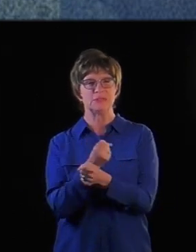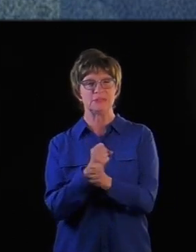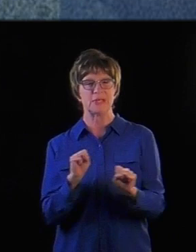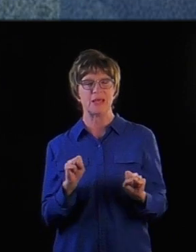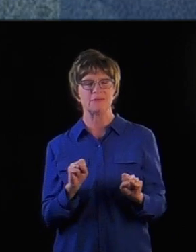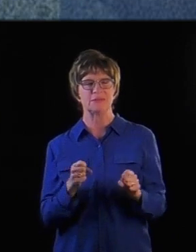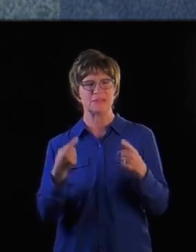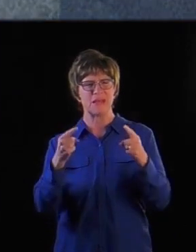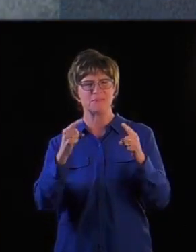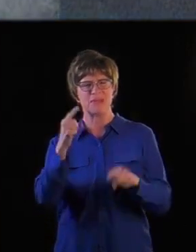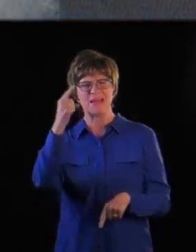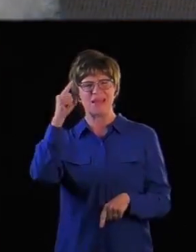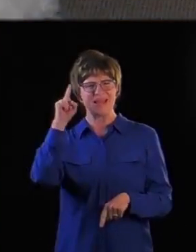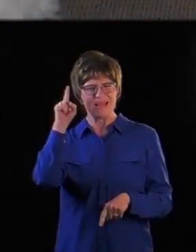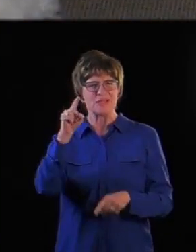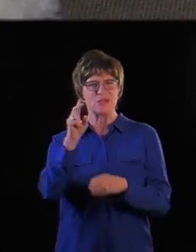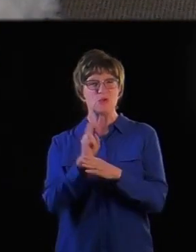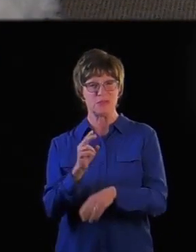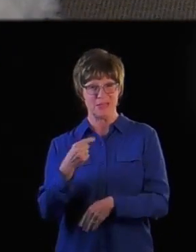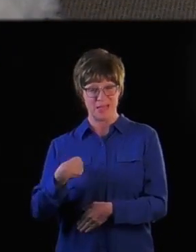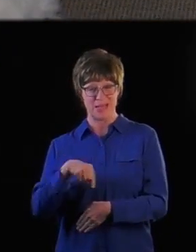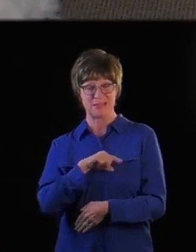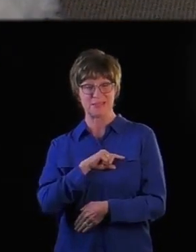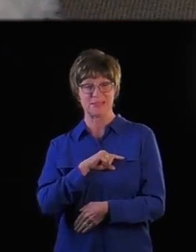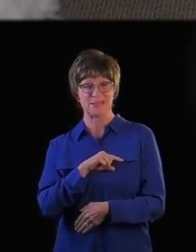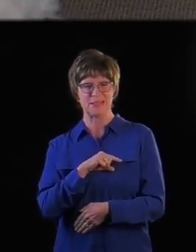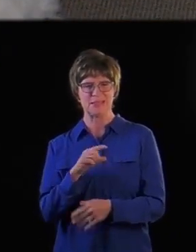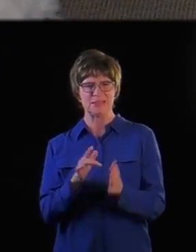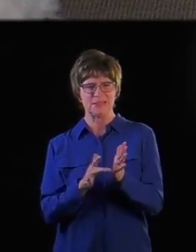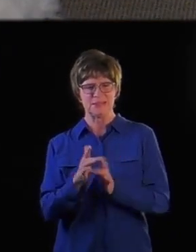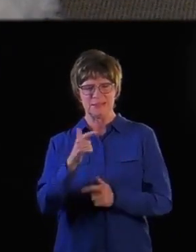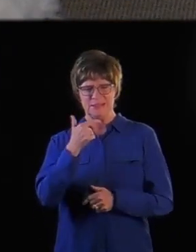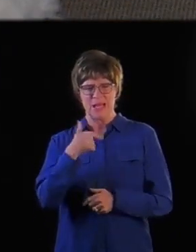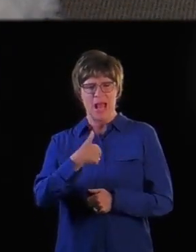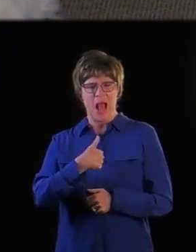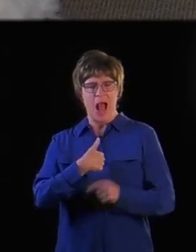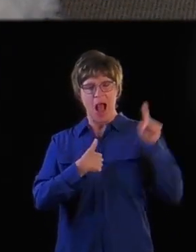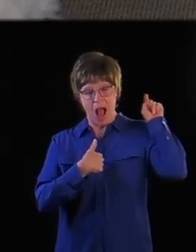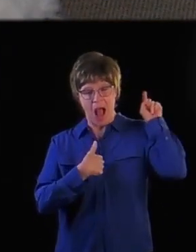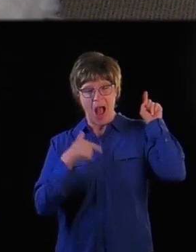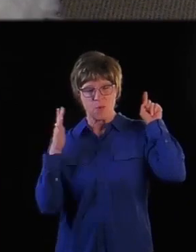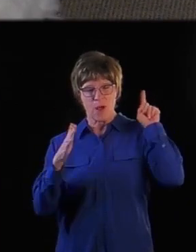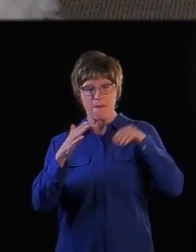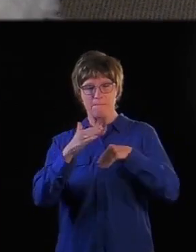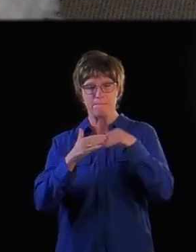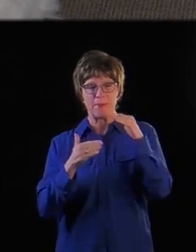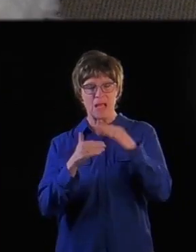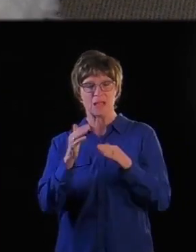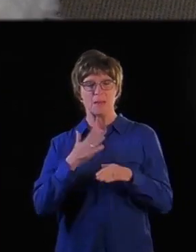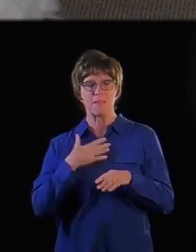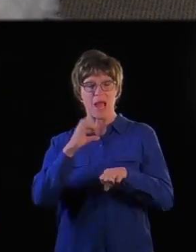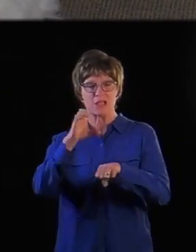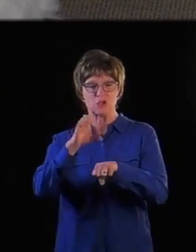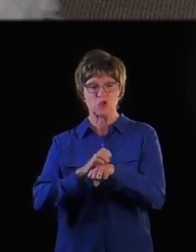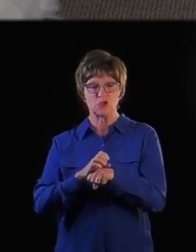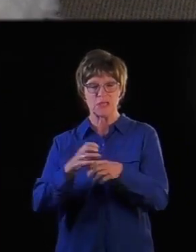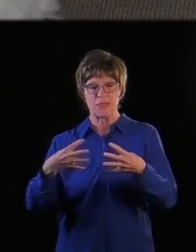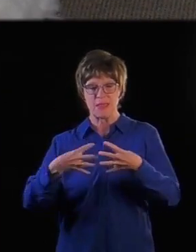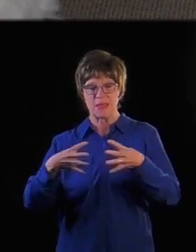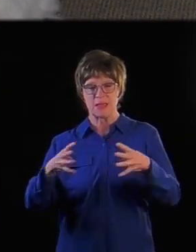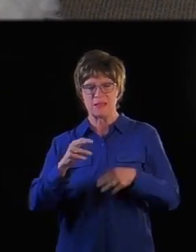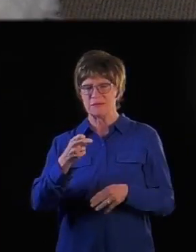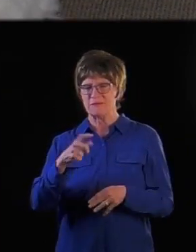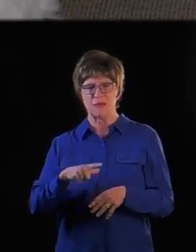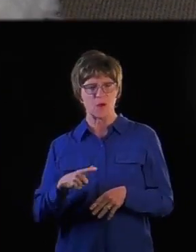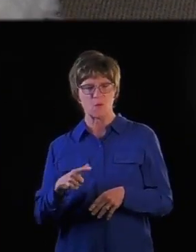he's using us. Jesus said, I will build my church and the gates of hell shall not prevail against